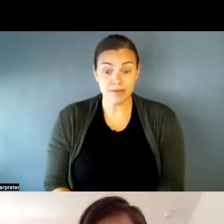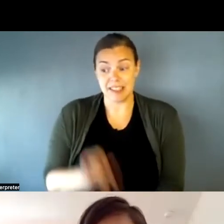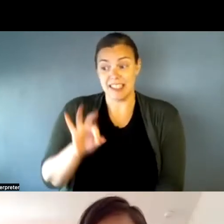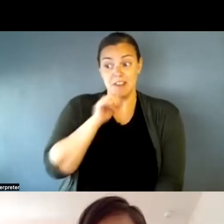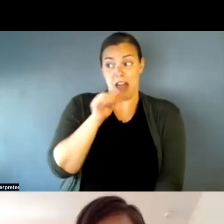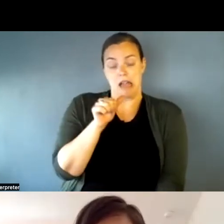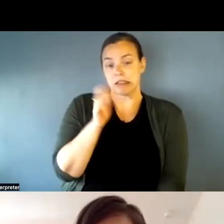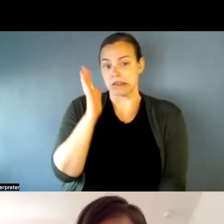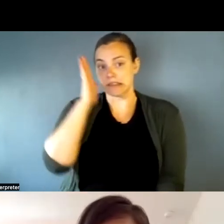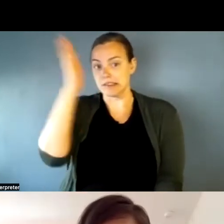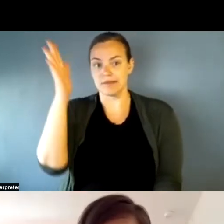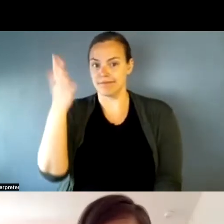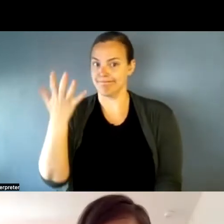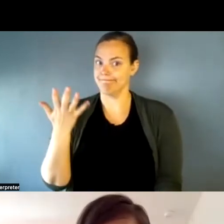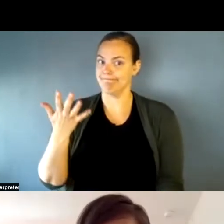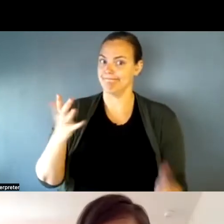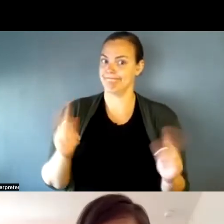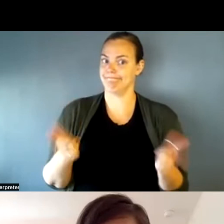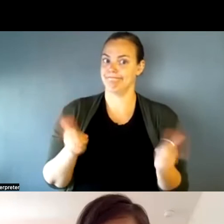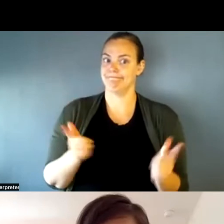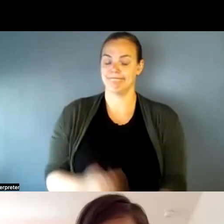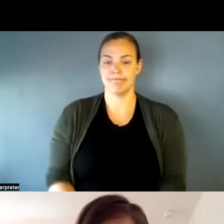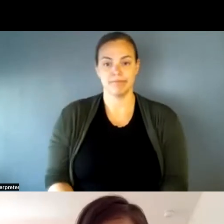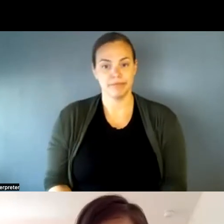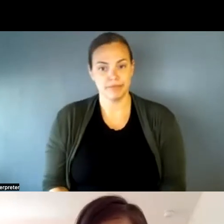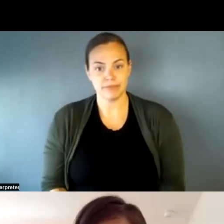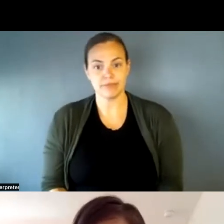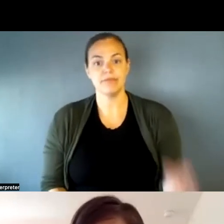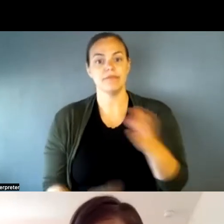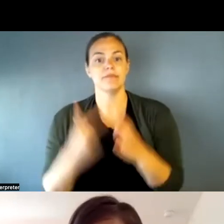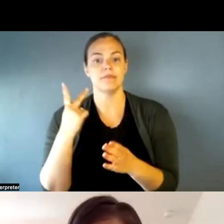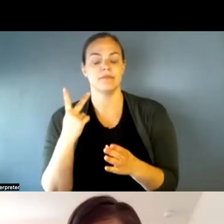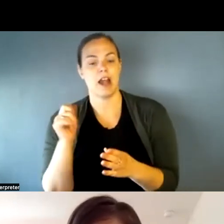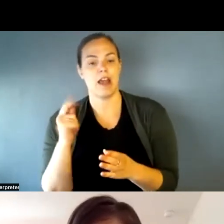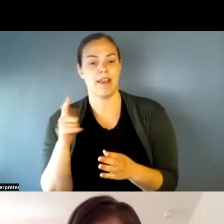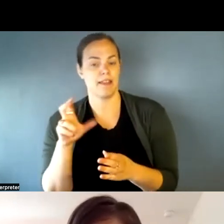so good. Yeah, great. Thank you.